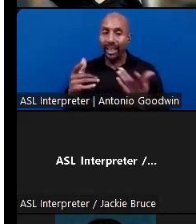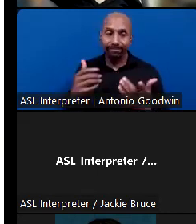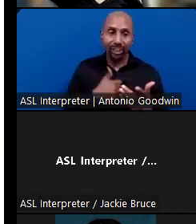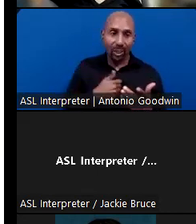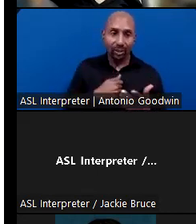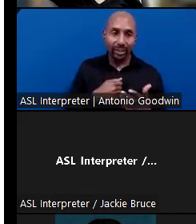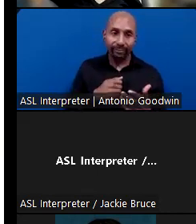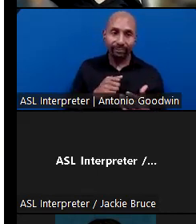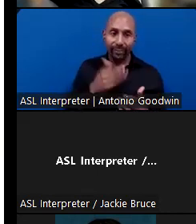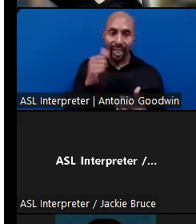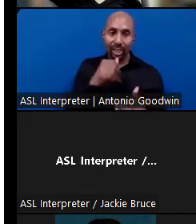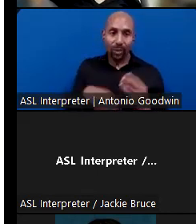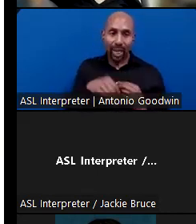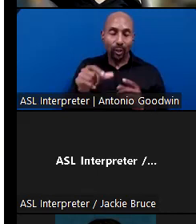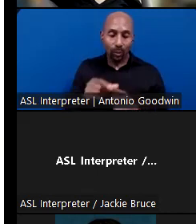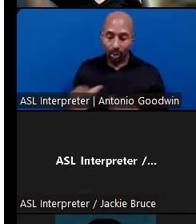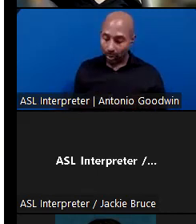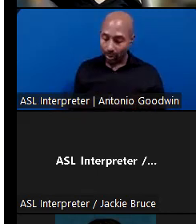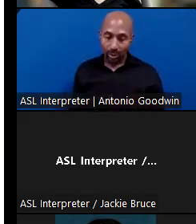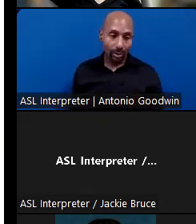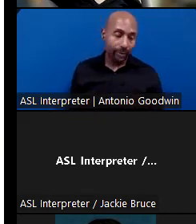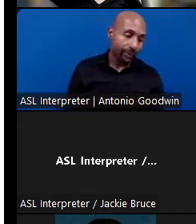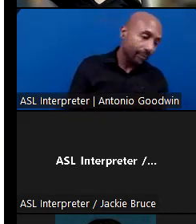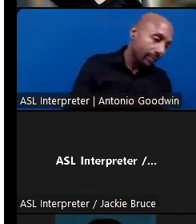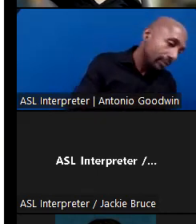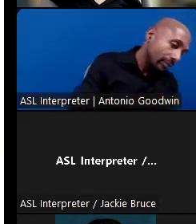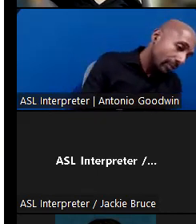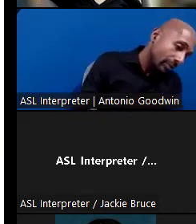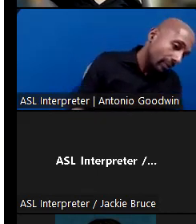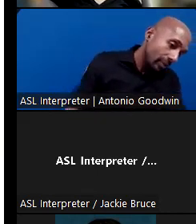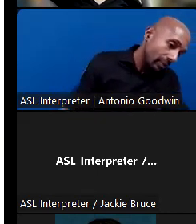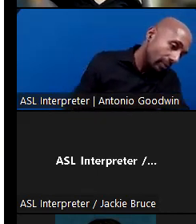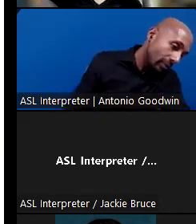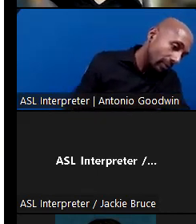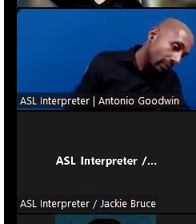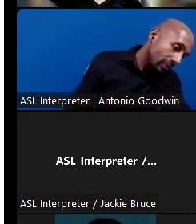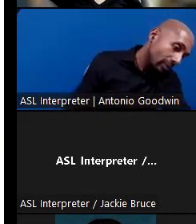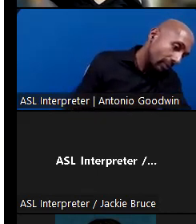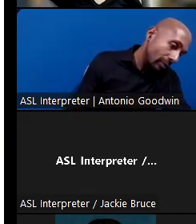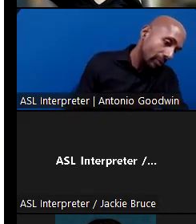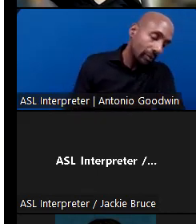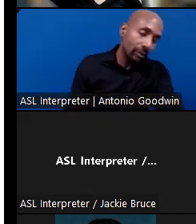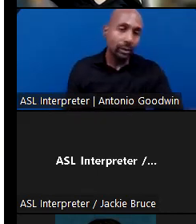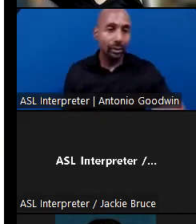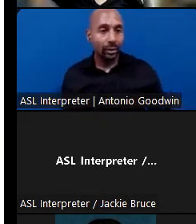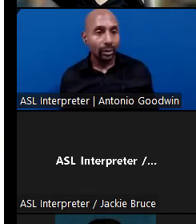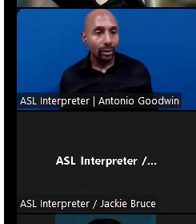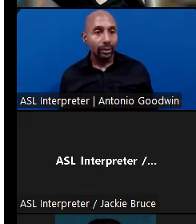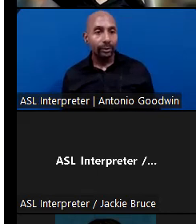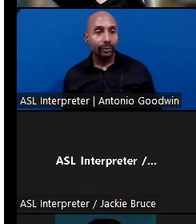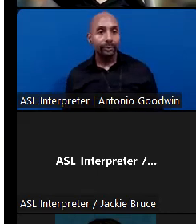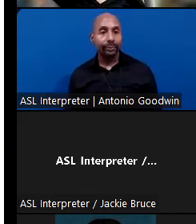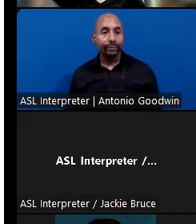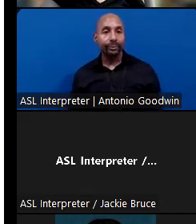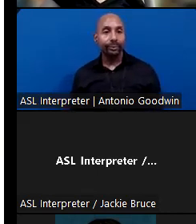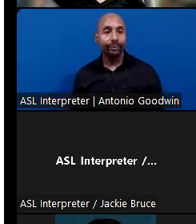rarely fatal, rarely deadly, but the symptoms can be extremely painful and they can leave scars.